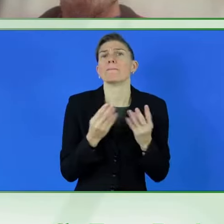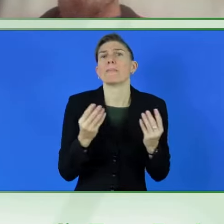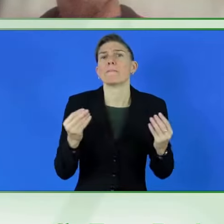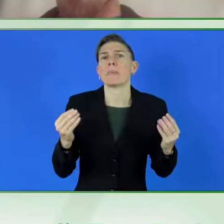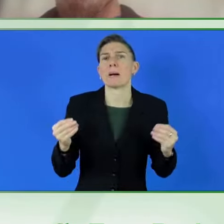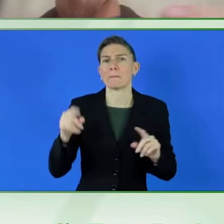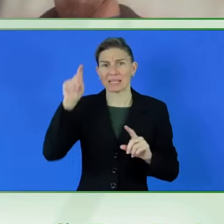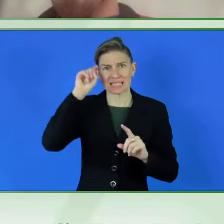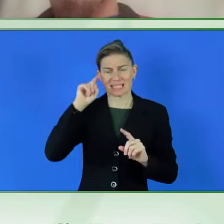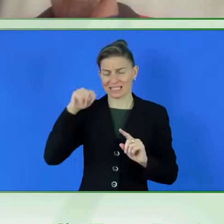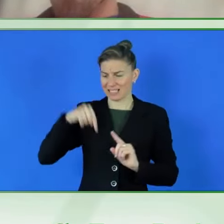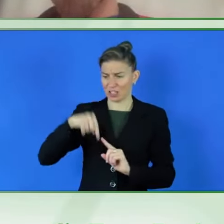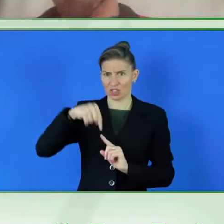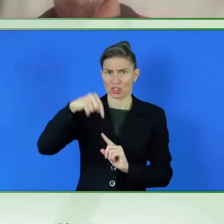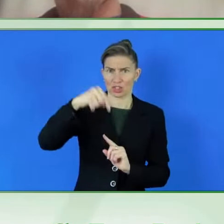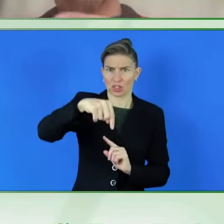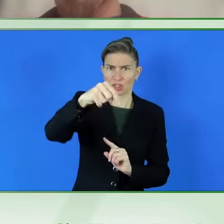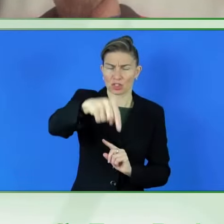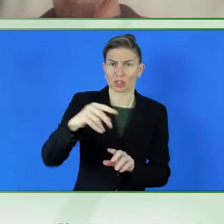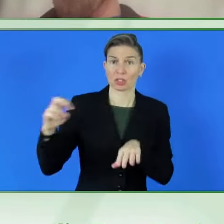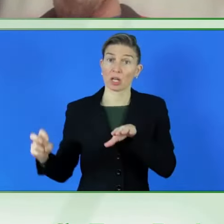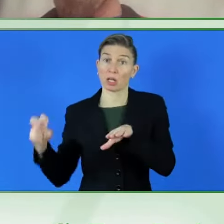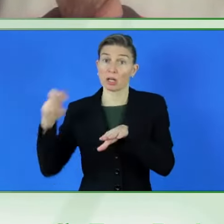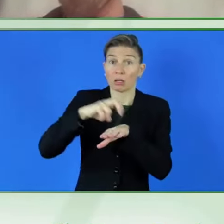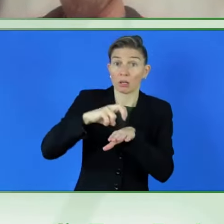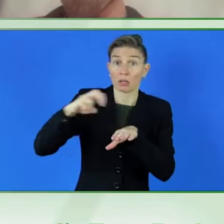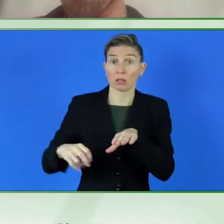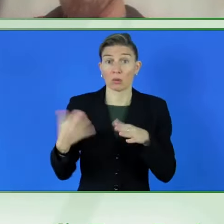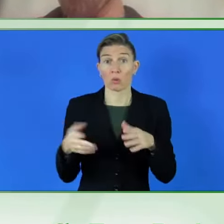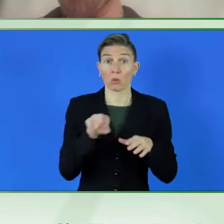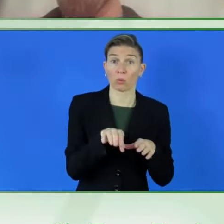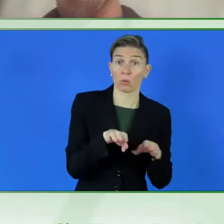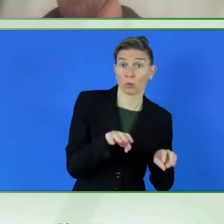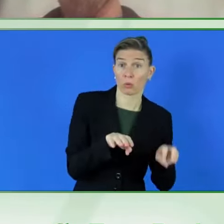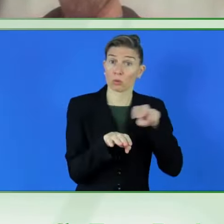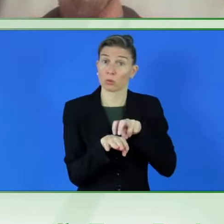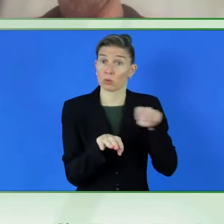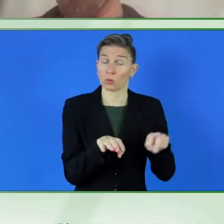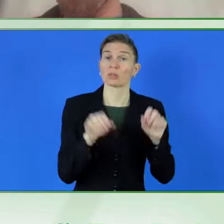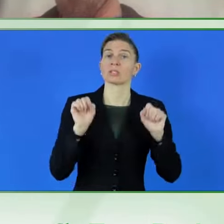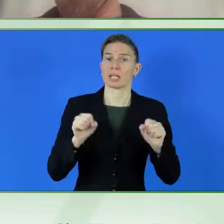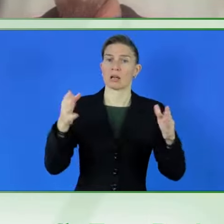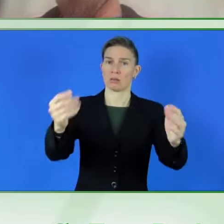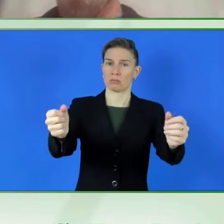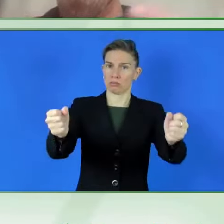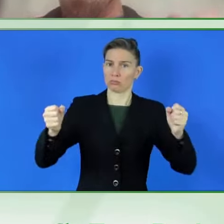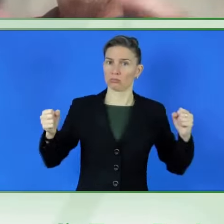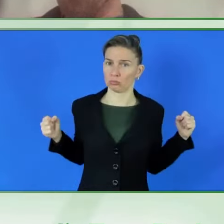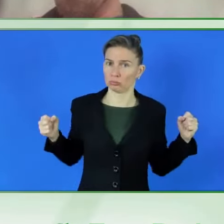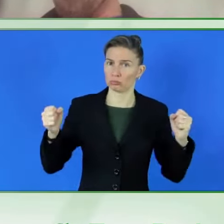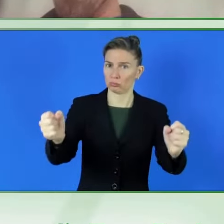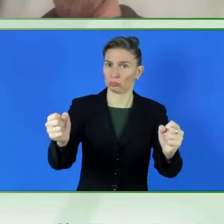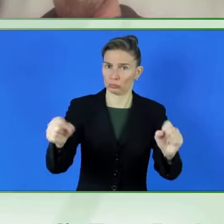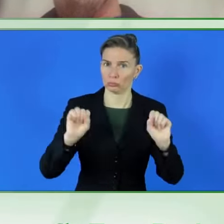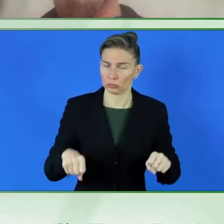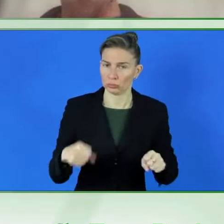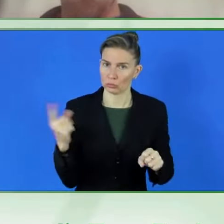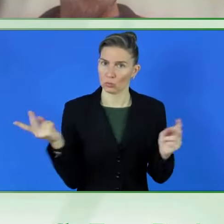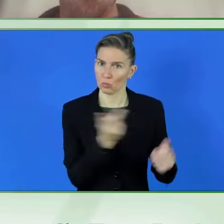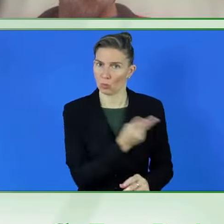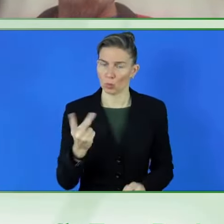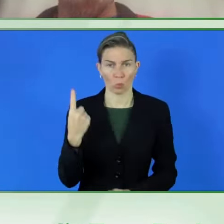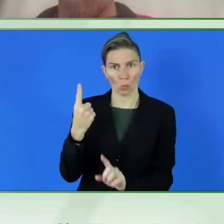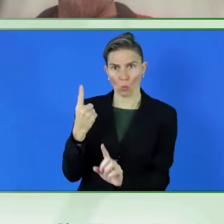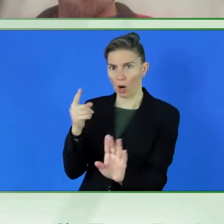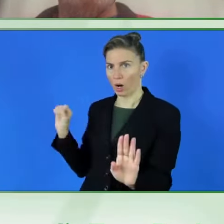sides. And we're taking this and talking to operators, to cities, to drivers, to people with disabilities, and getting their feedback